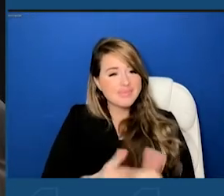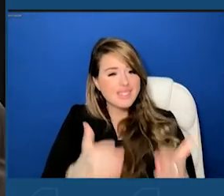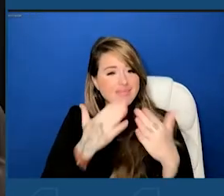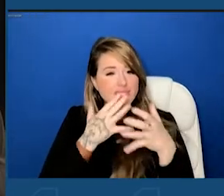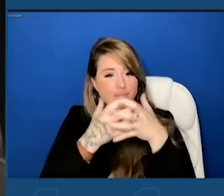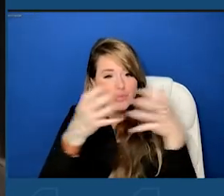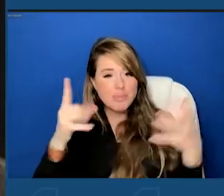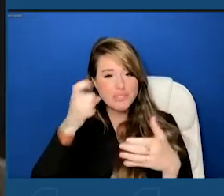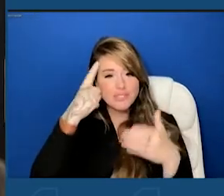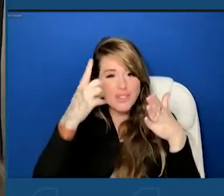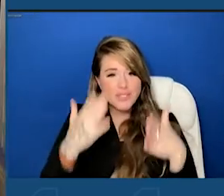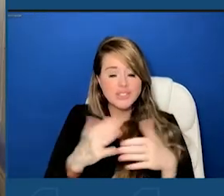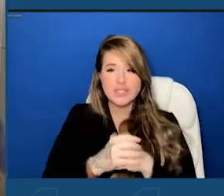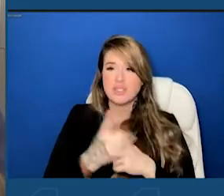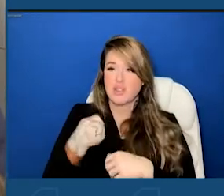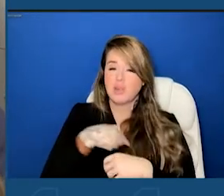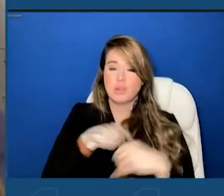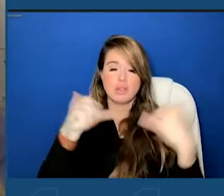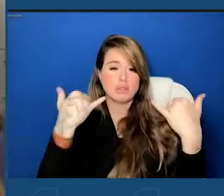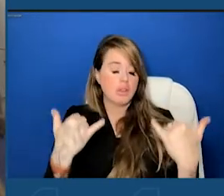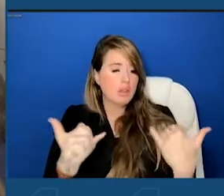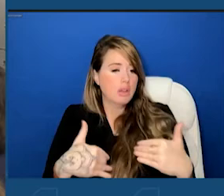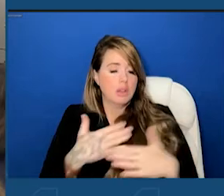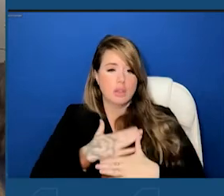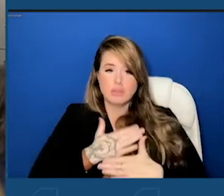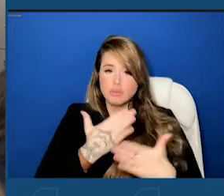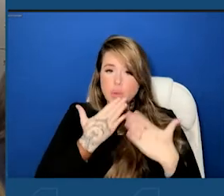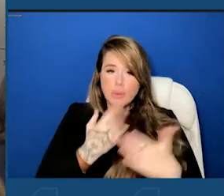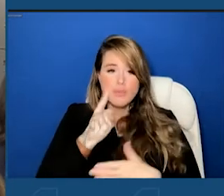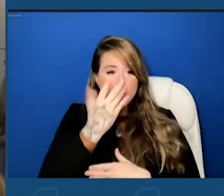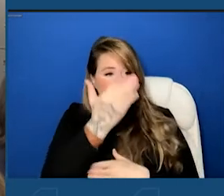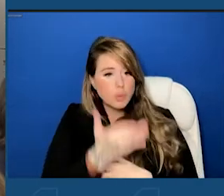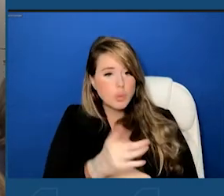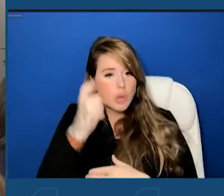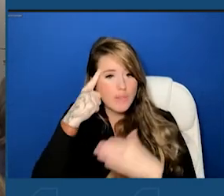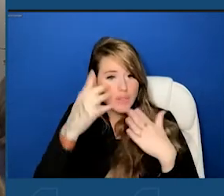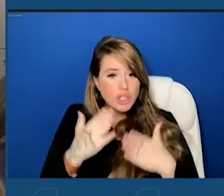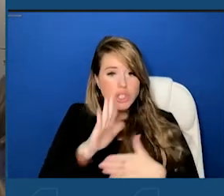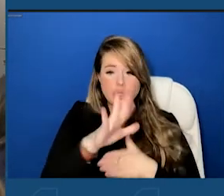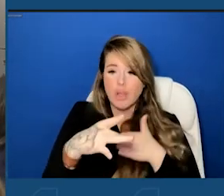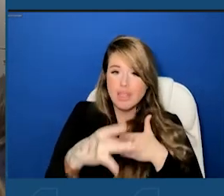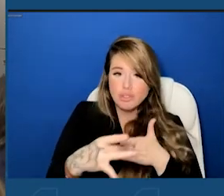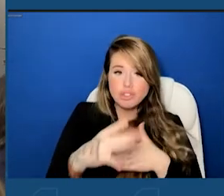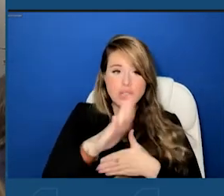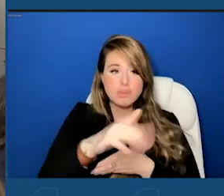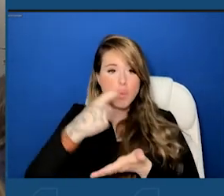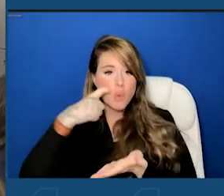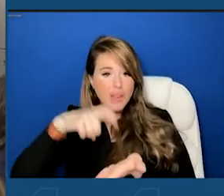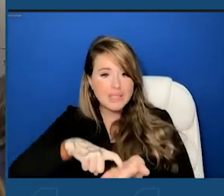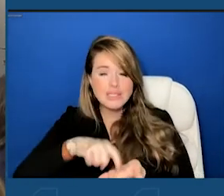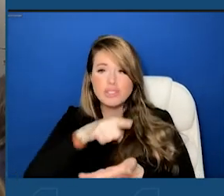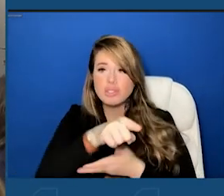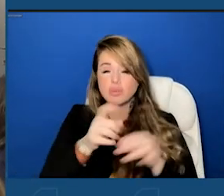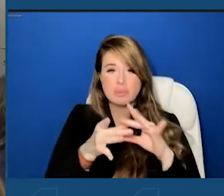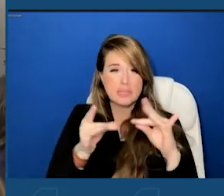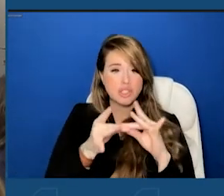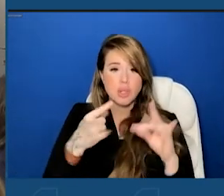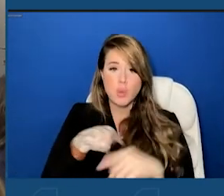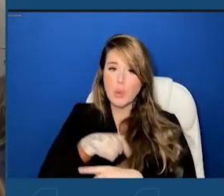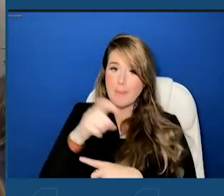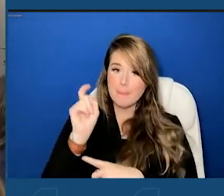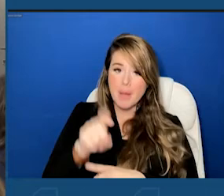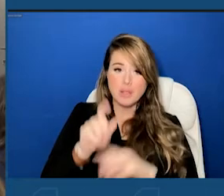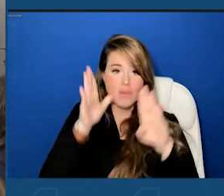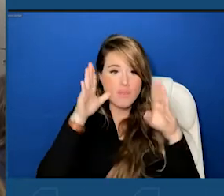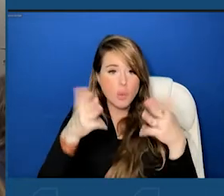Governor. And we are just so grateful to you for your leadership, for your recognition that we have to focus on what